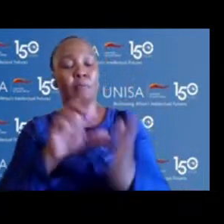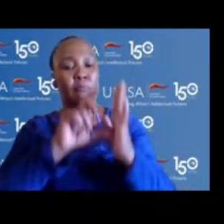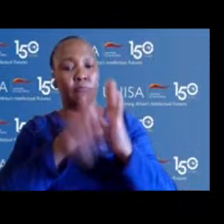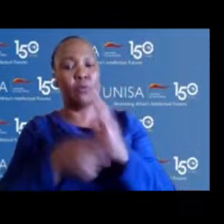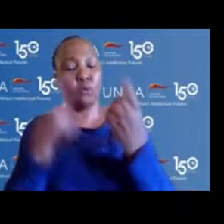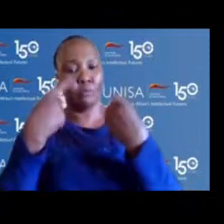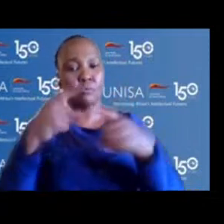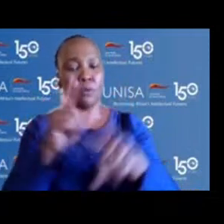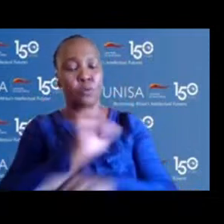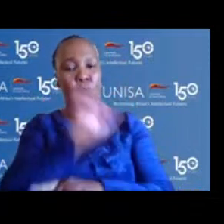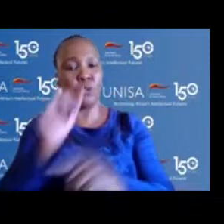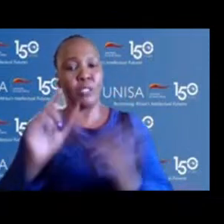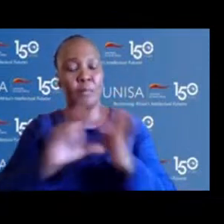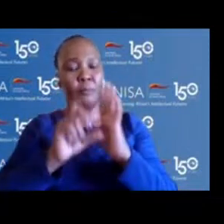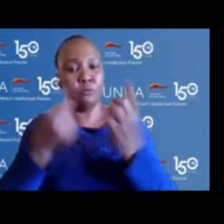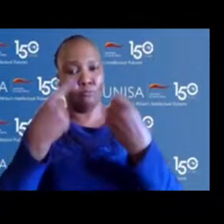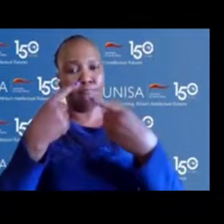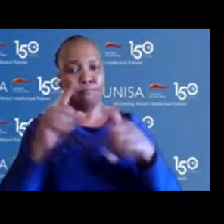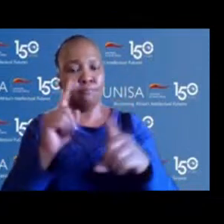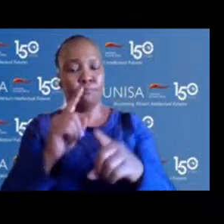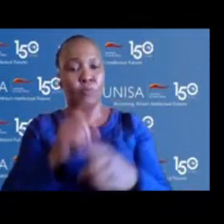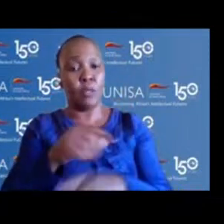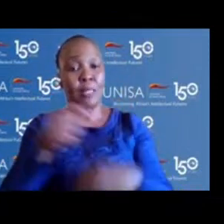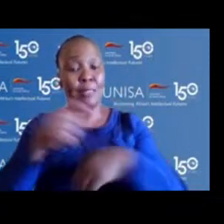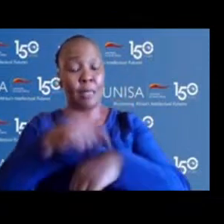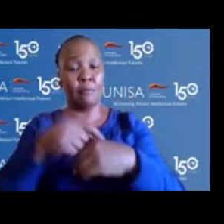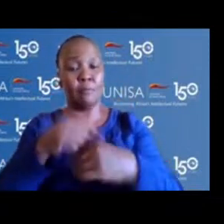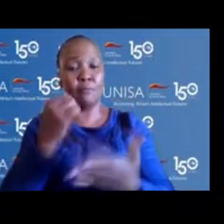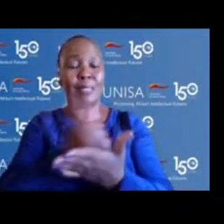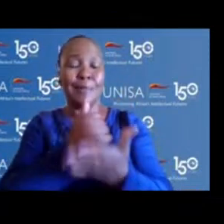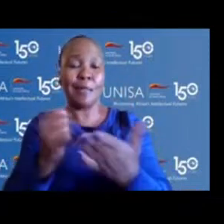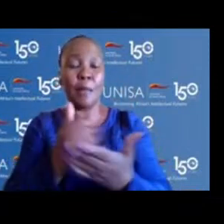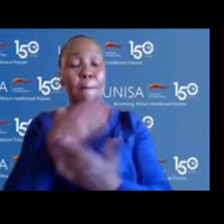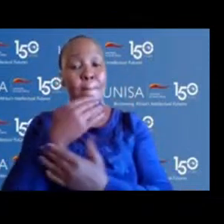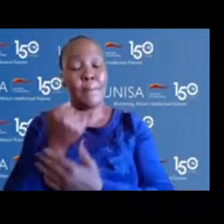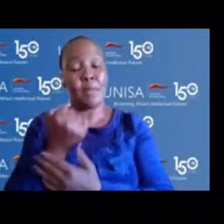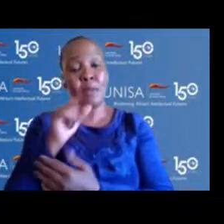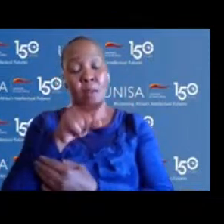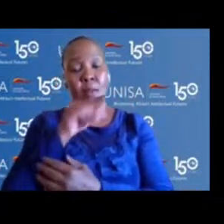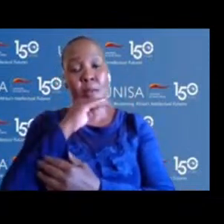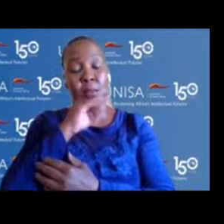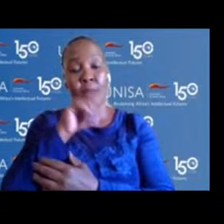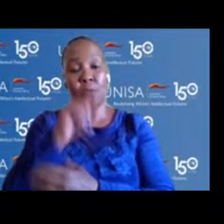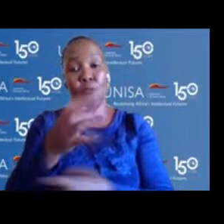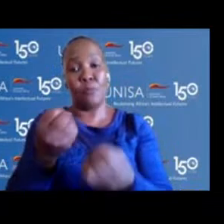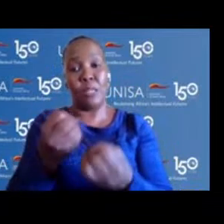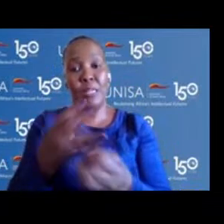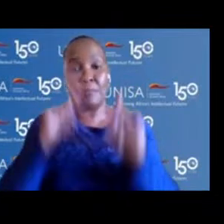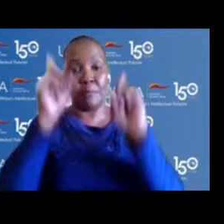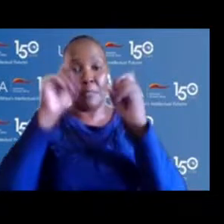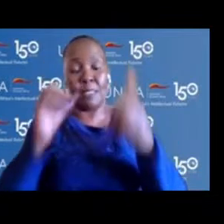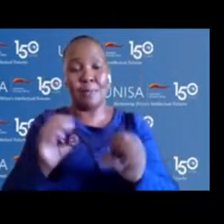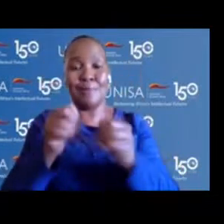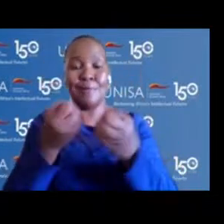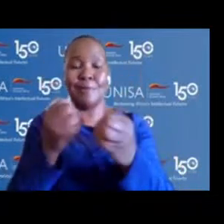your disability at the point of registration, then you'll be given special exam arrangements.